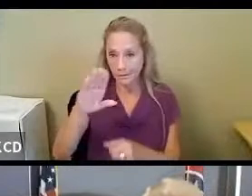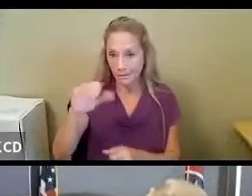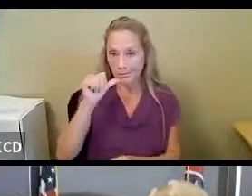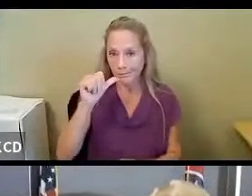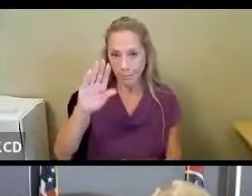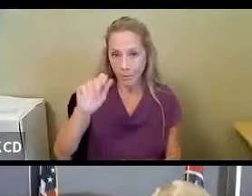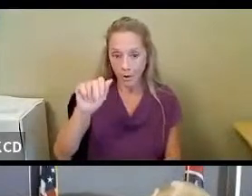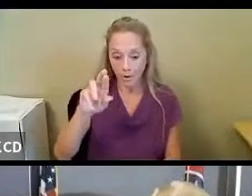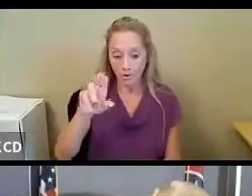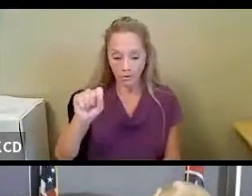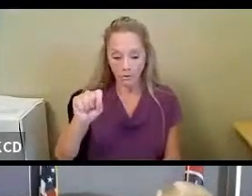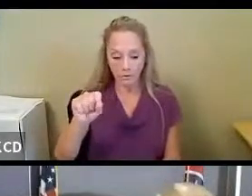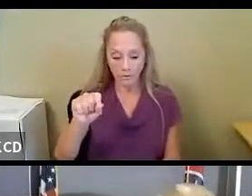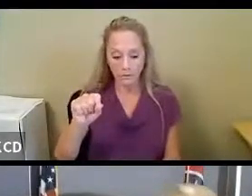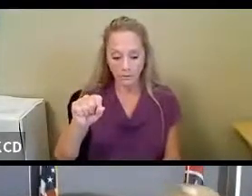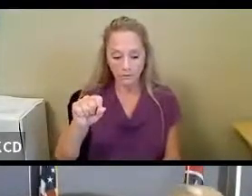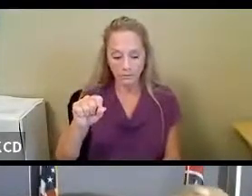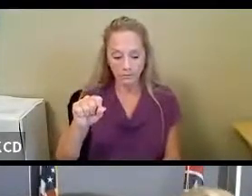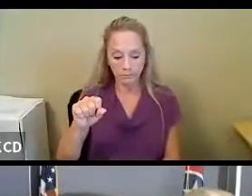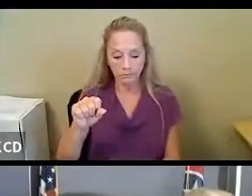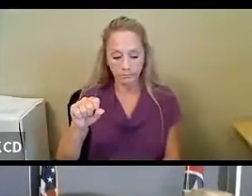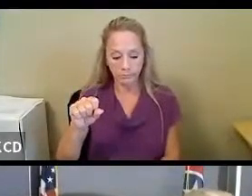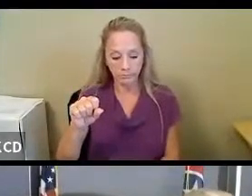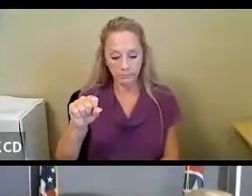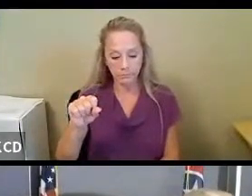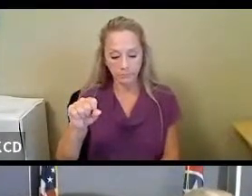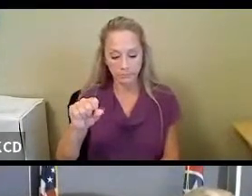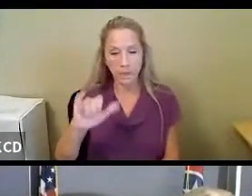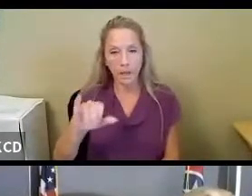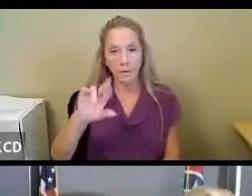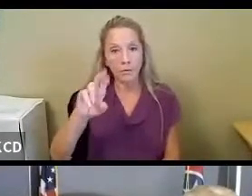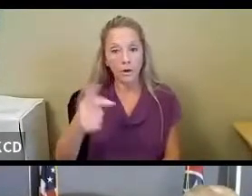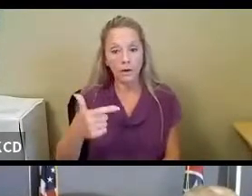2020-4, up for review and discussion.